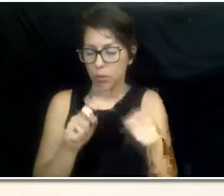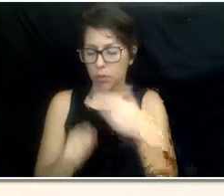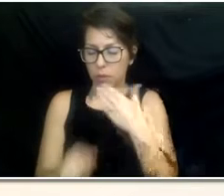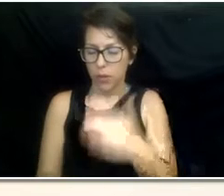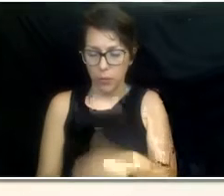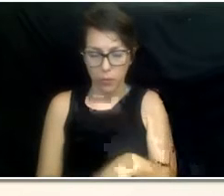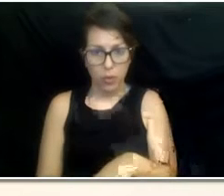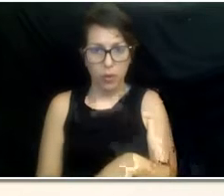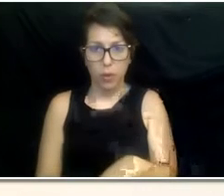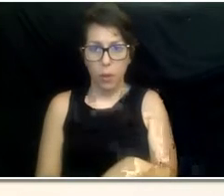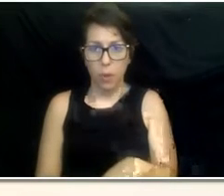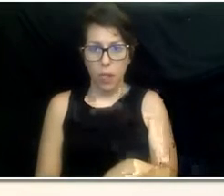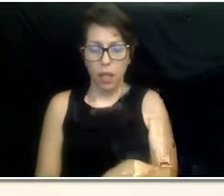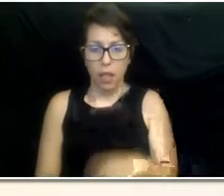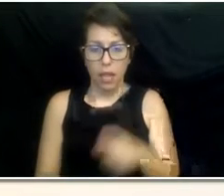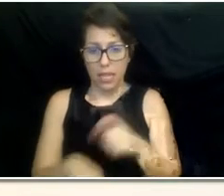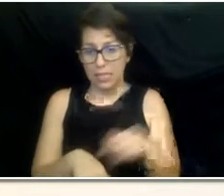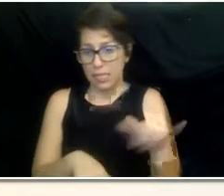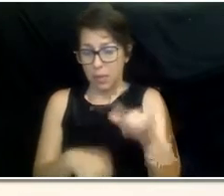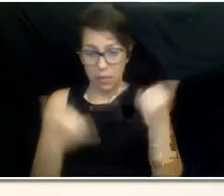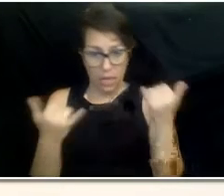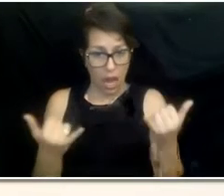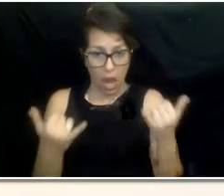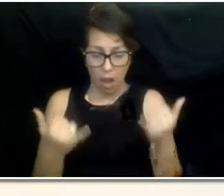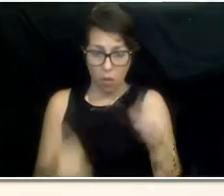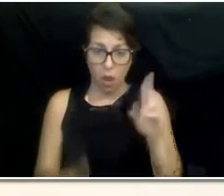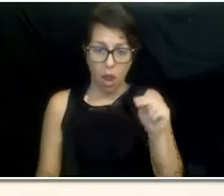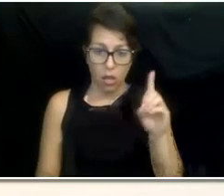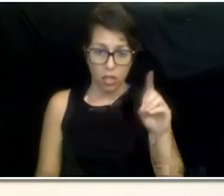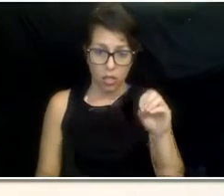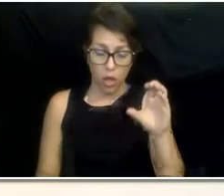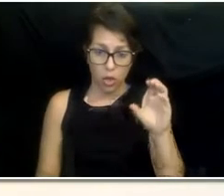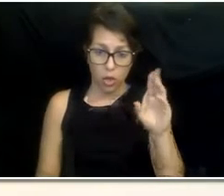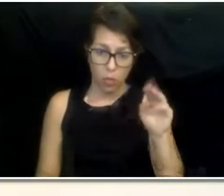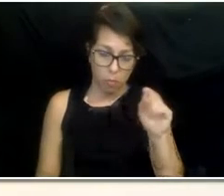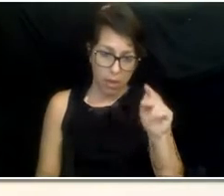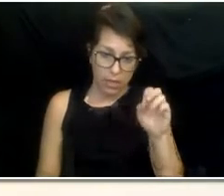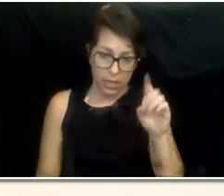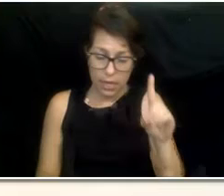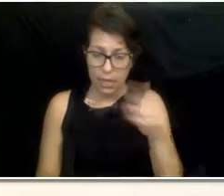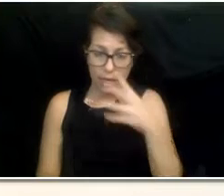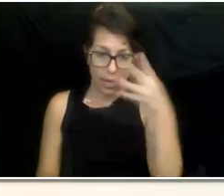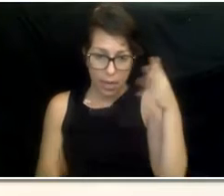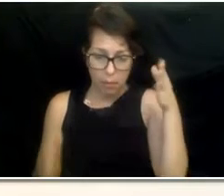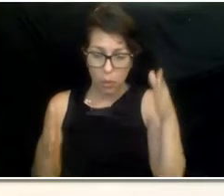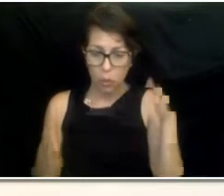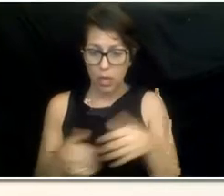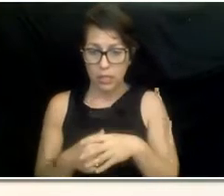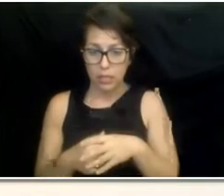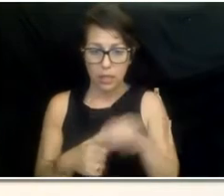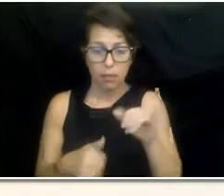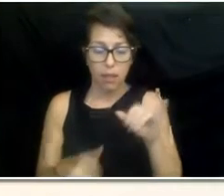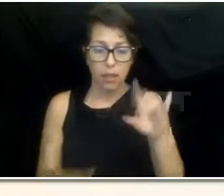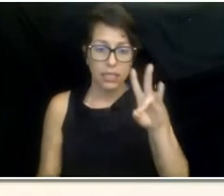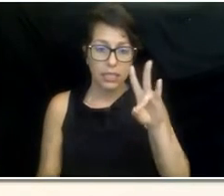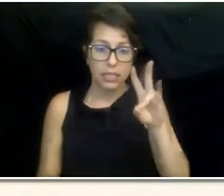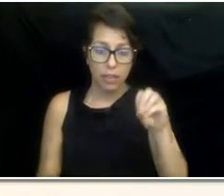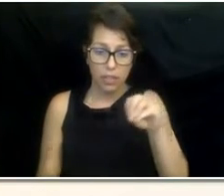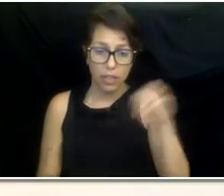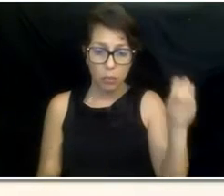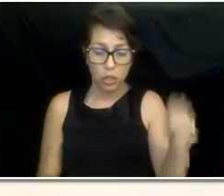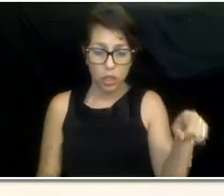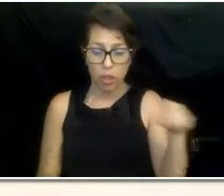what are often the core needs at this time our survivors are not just seeing violence they're facing homelessness and